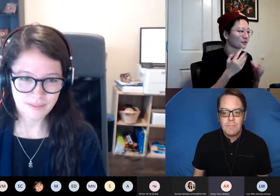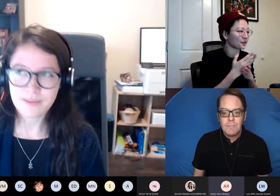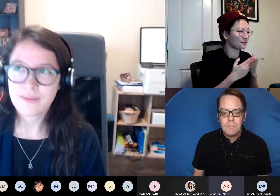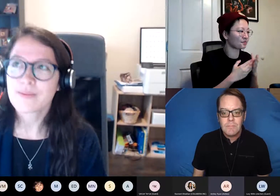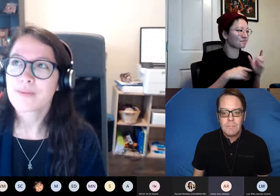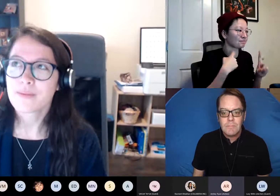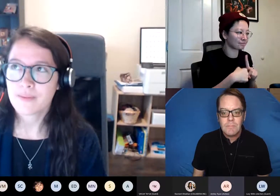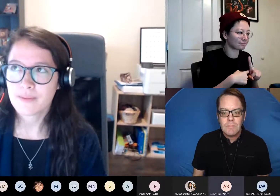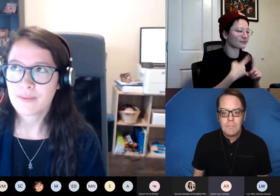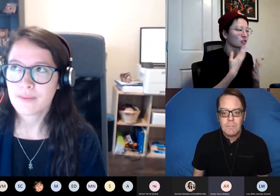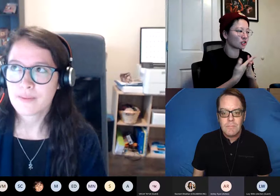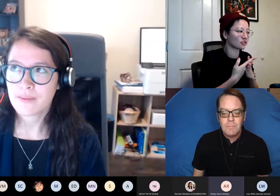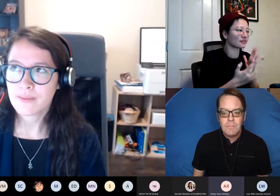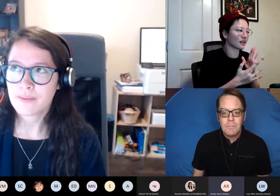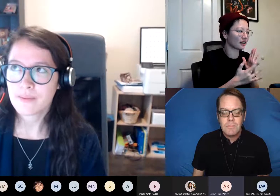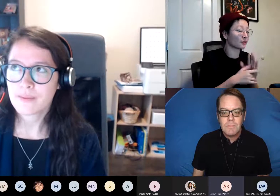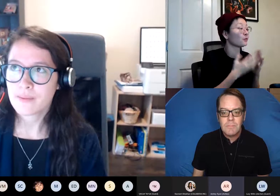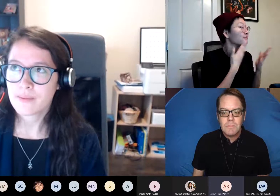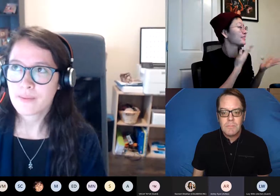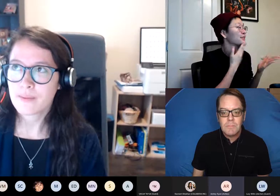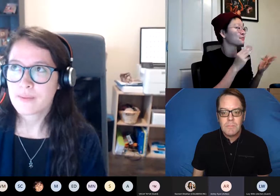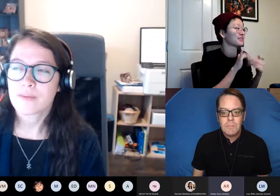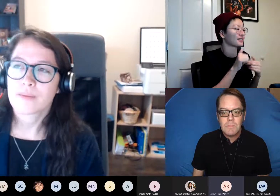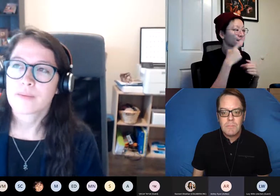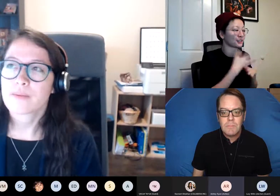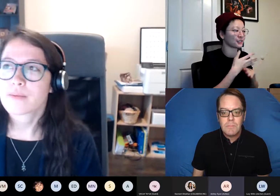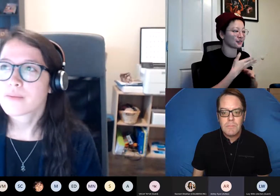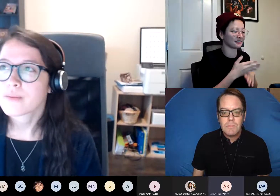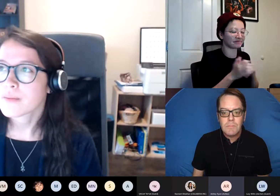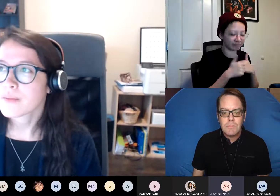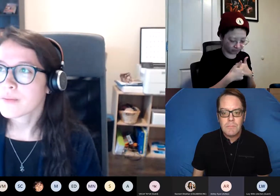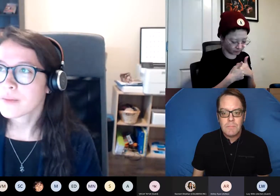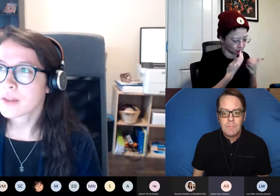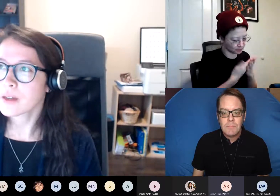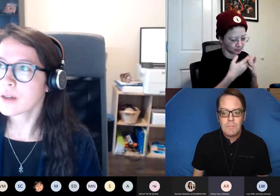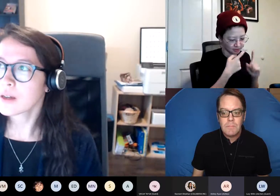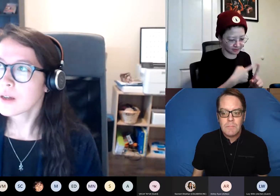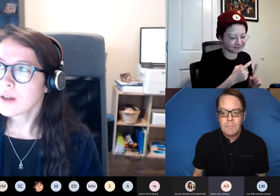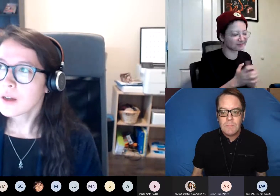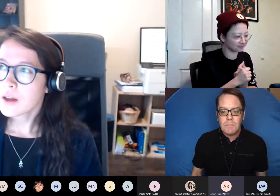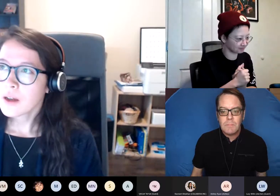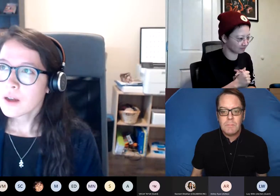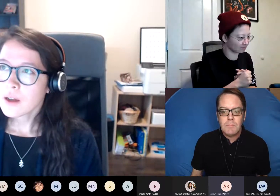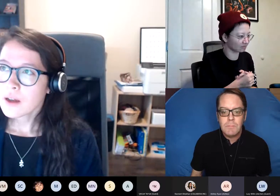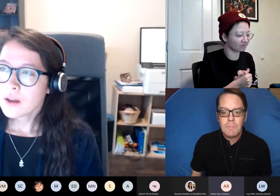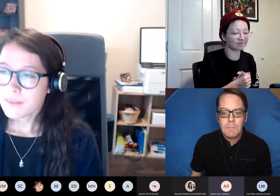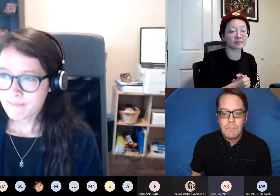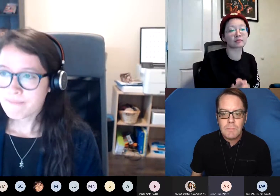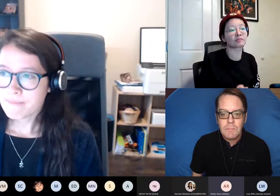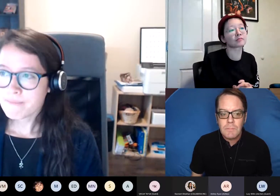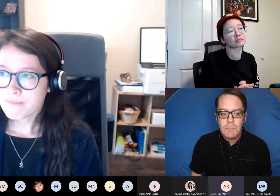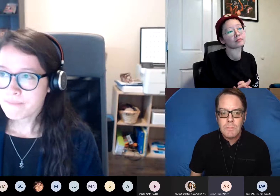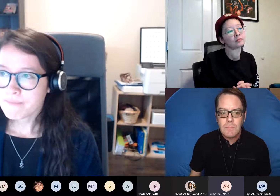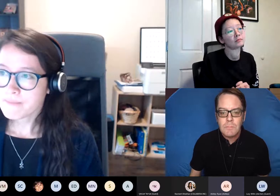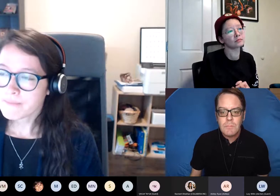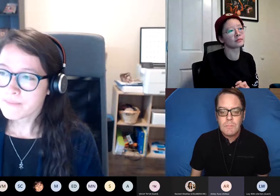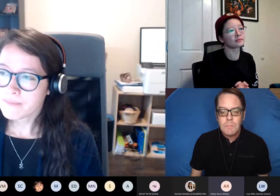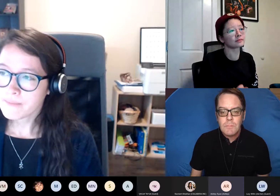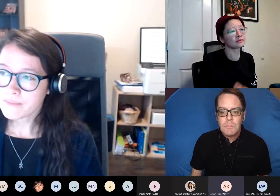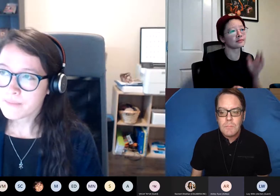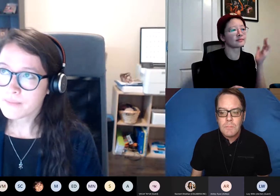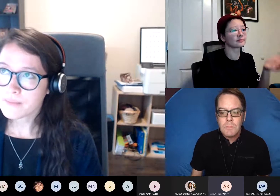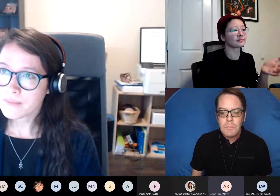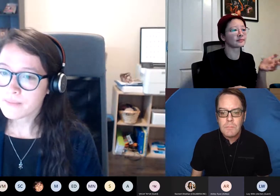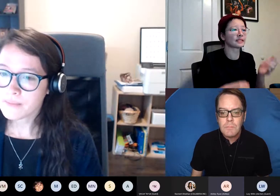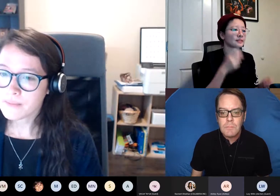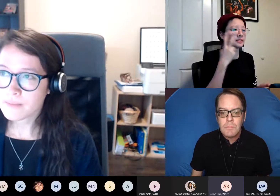So looking at slide 10, I wanted to talk about some positive technology that does good. And thank you, Mia, for sharing that with us in the audience. You